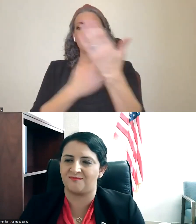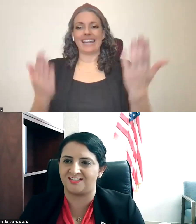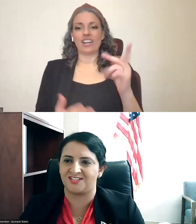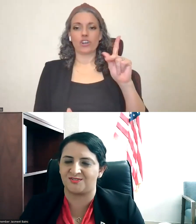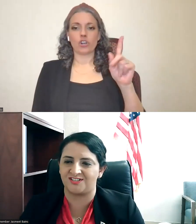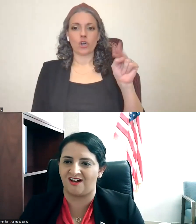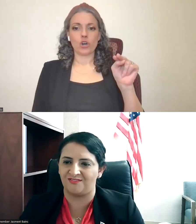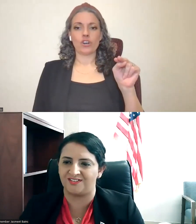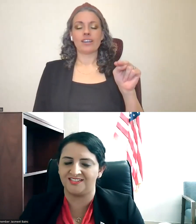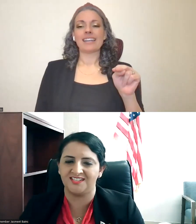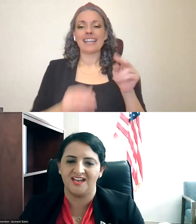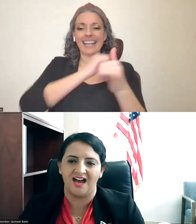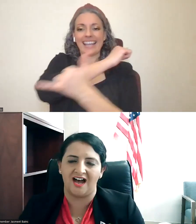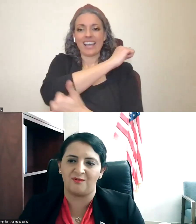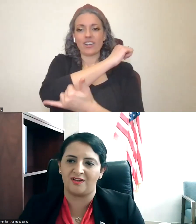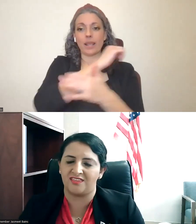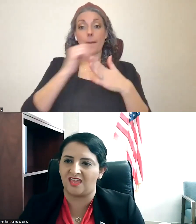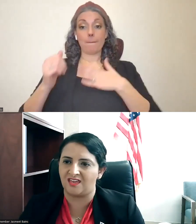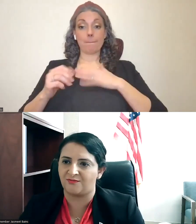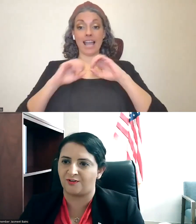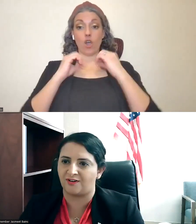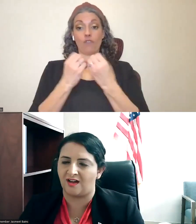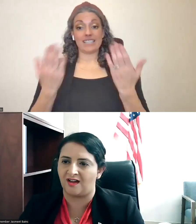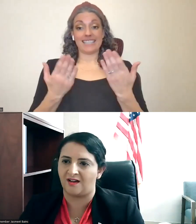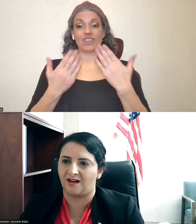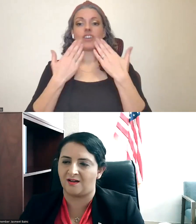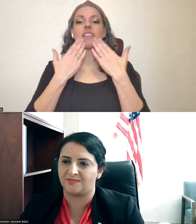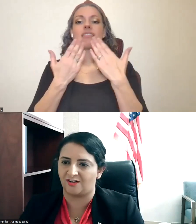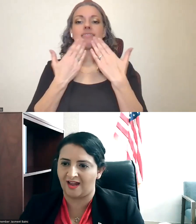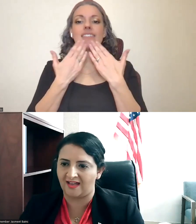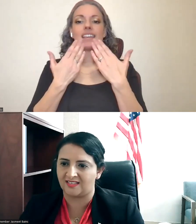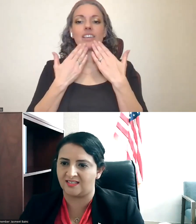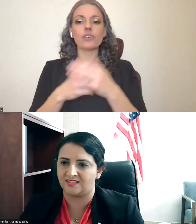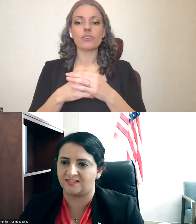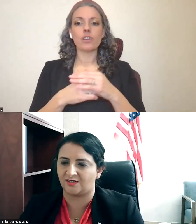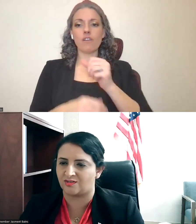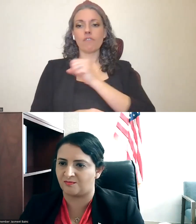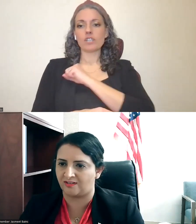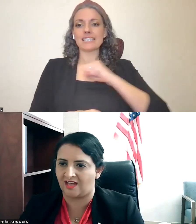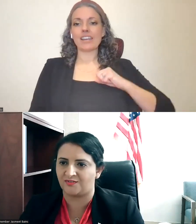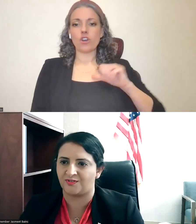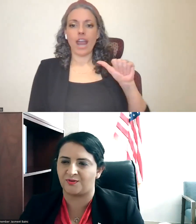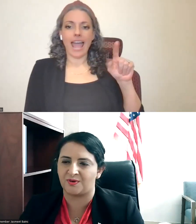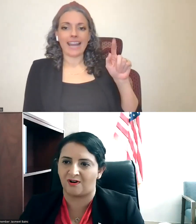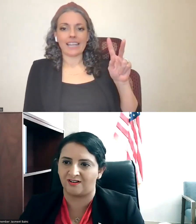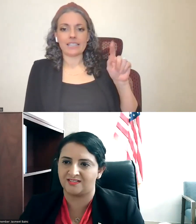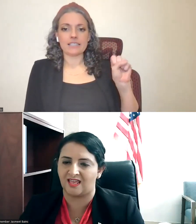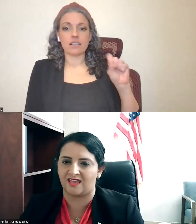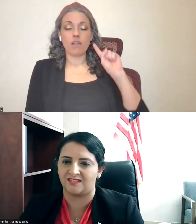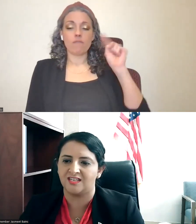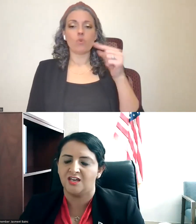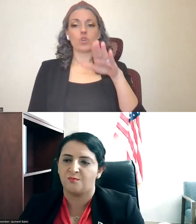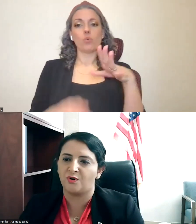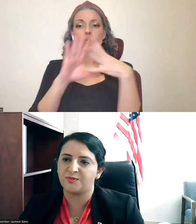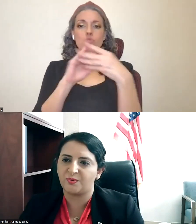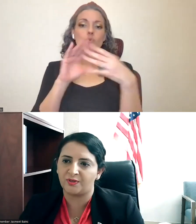currently at my district office. I want to thank Senator Atkins and Secretary Mark Galley for their remarks,